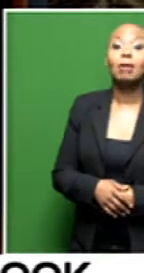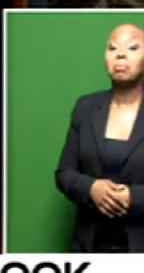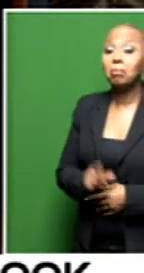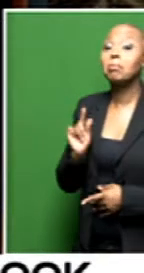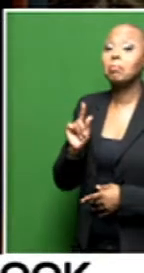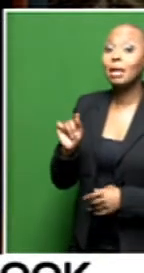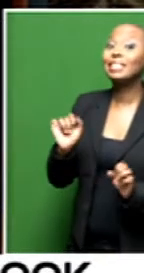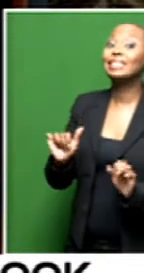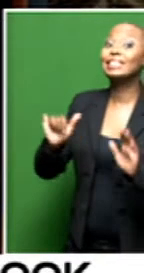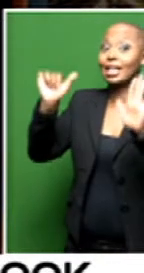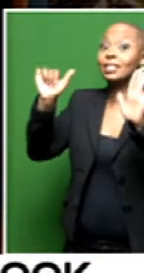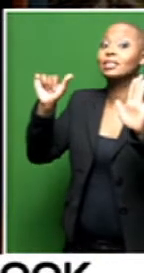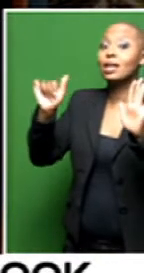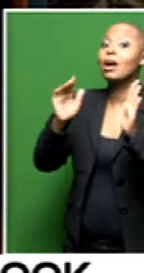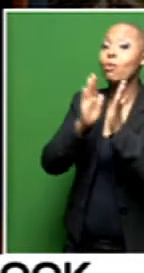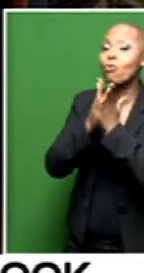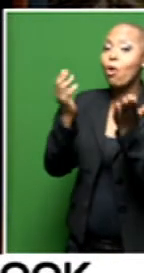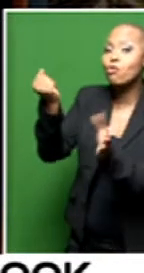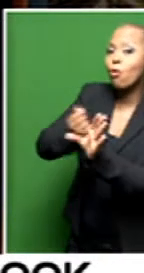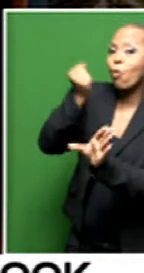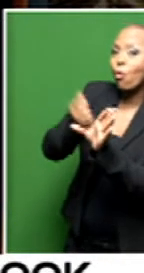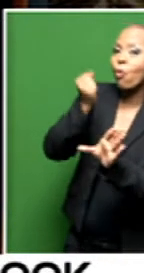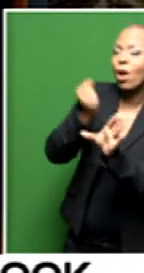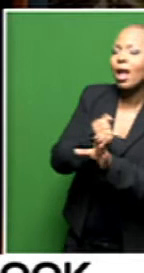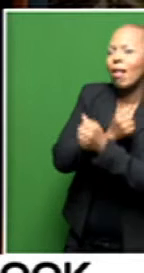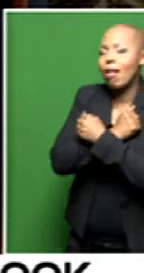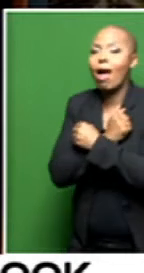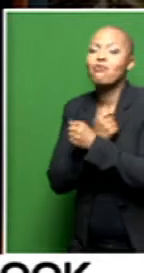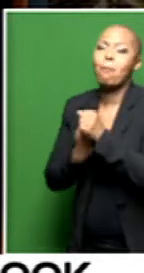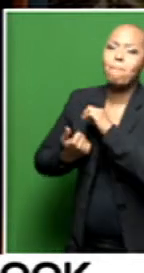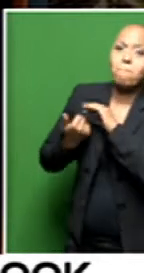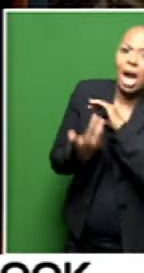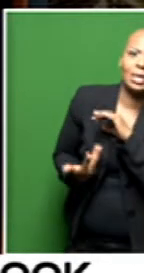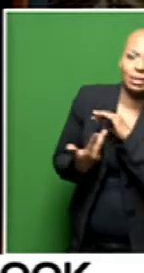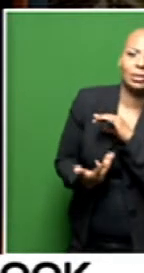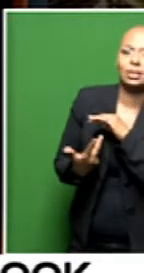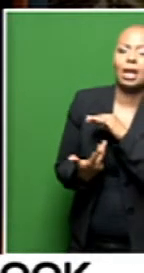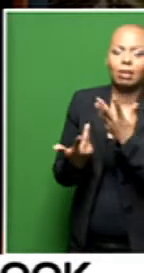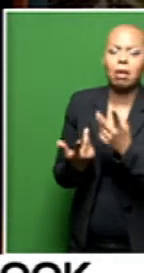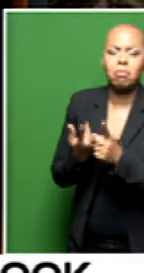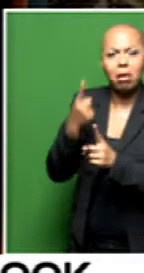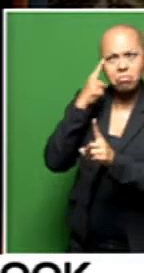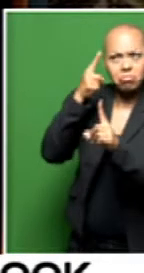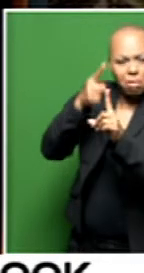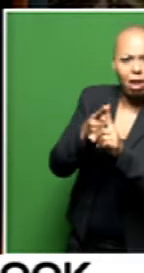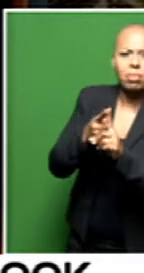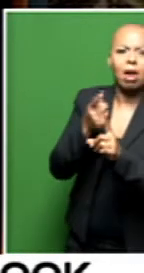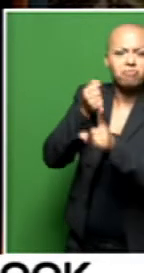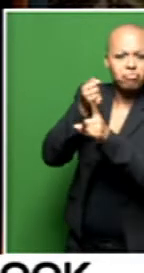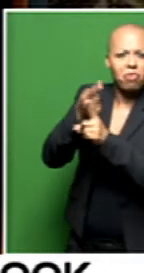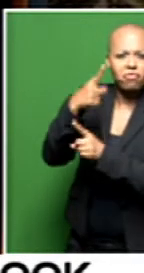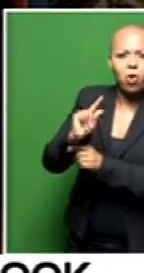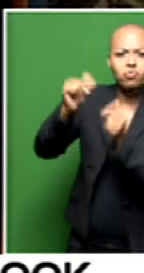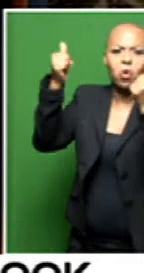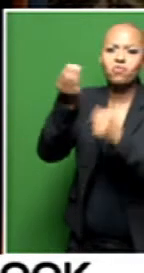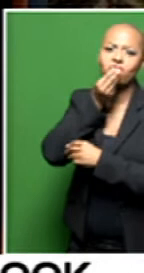your 6th cookbook, tell us more about how your love, passion, and, you know, advocacy for good food and home cooking have